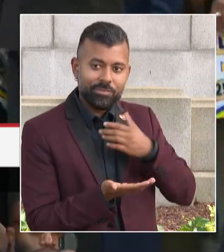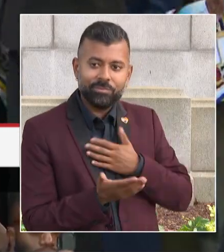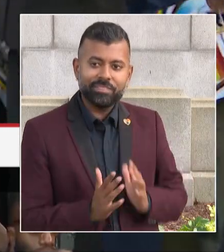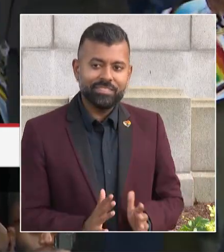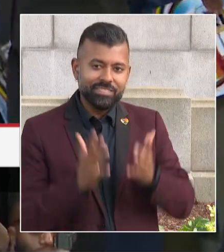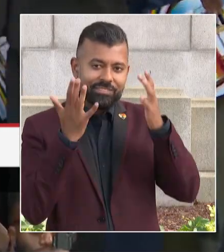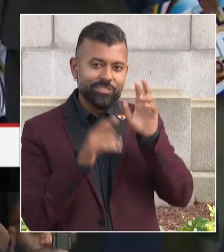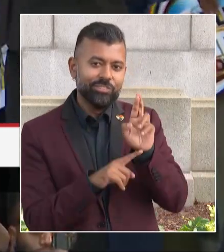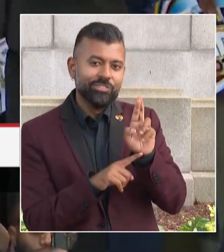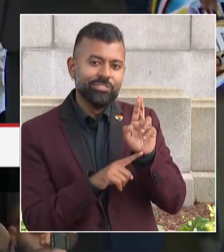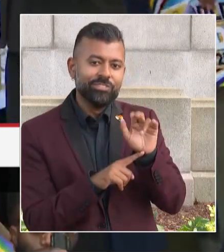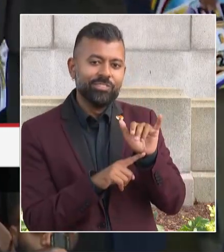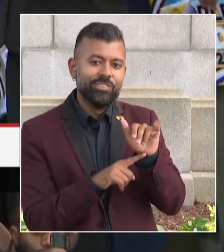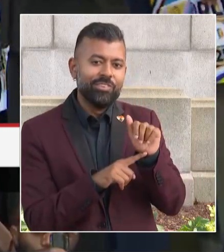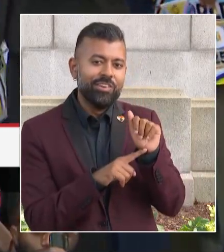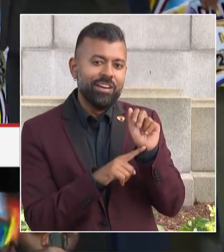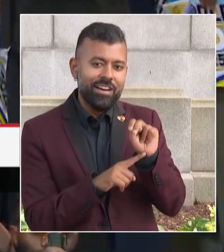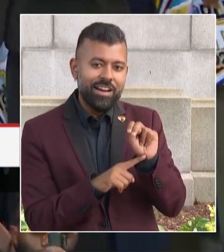Yeah,